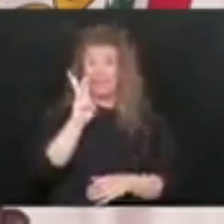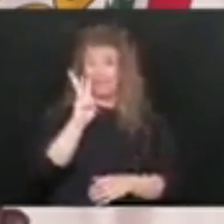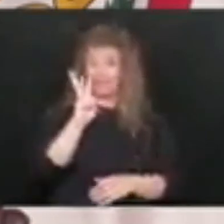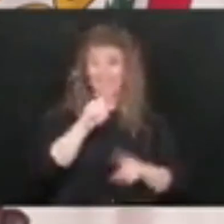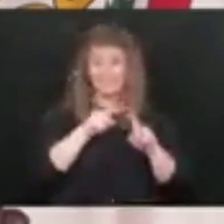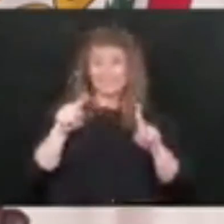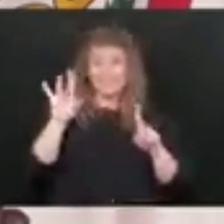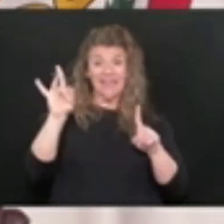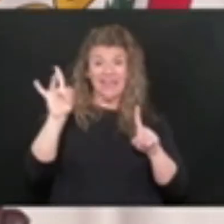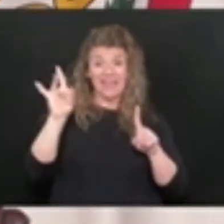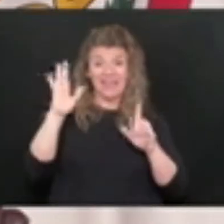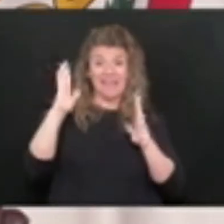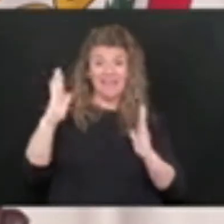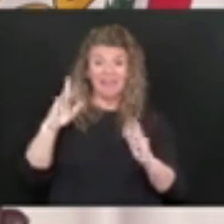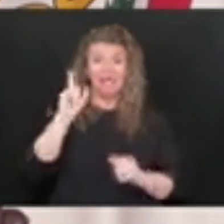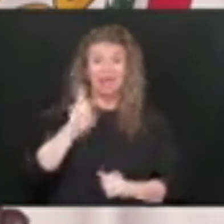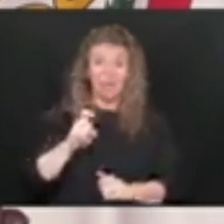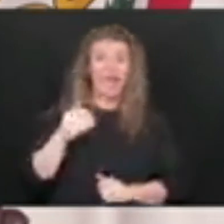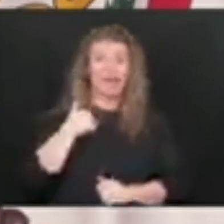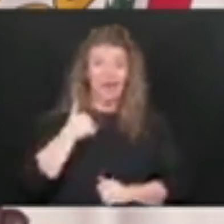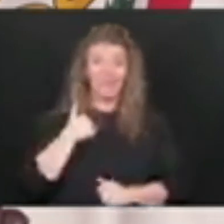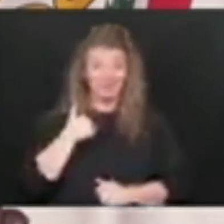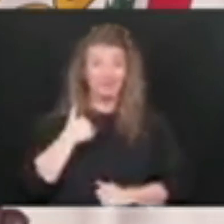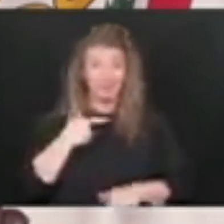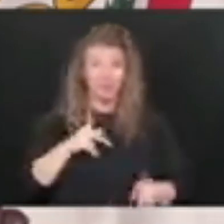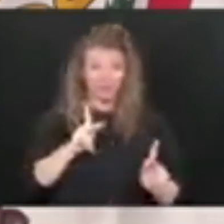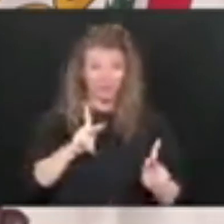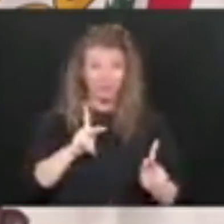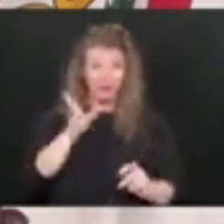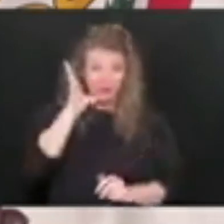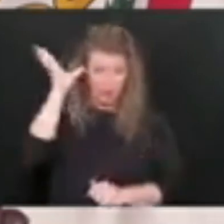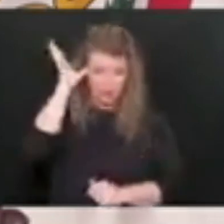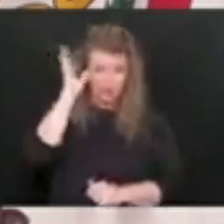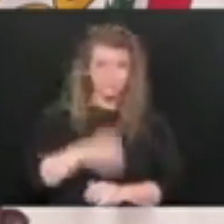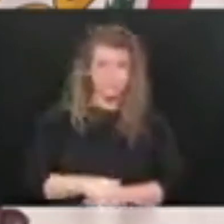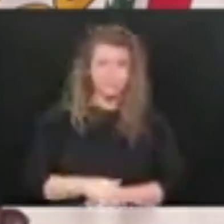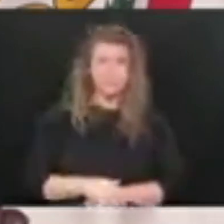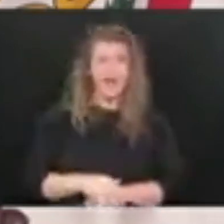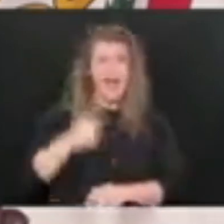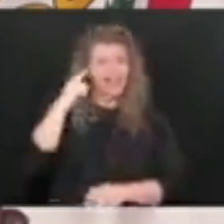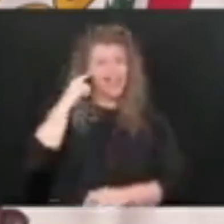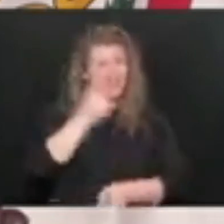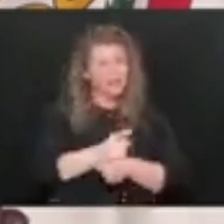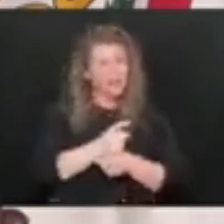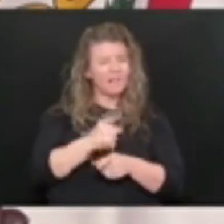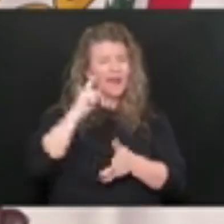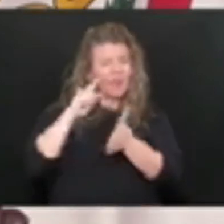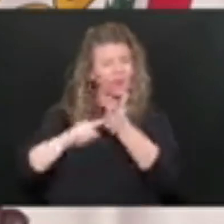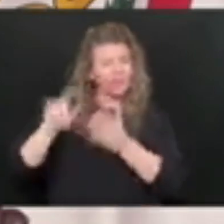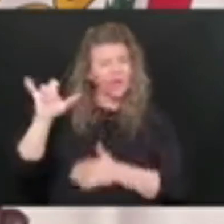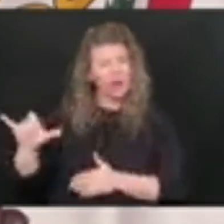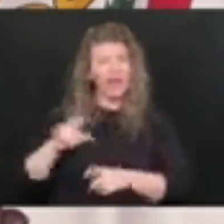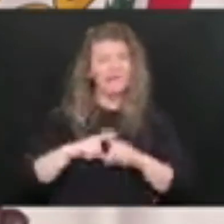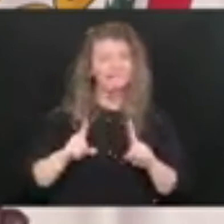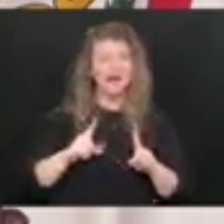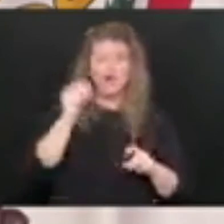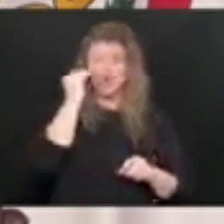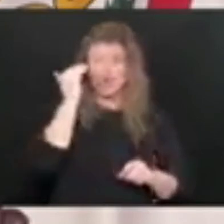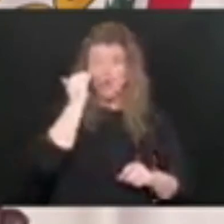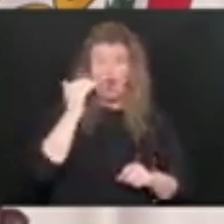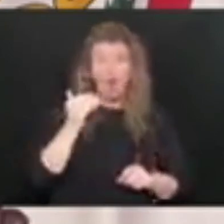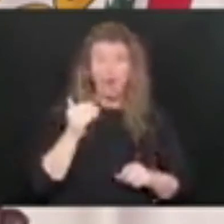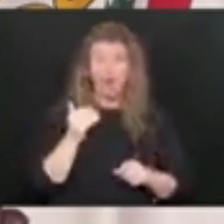to 18 you had to have it, and so I think that's right. But I want to double check on that and everything. But Mark, you know, we're in